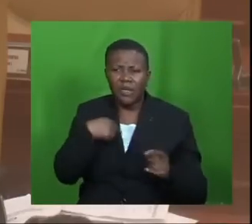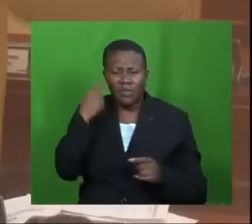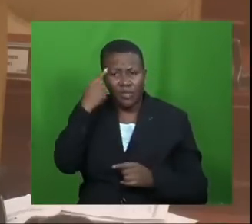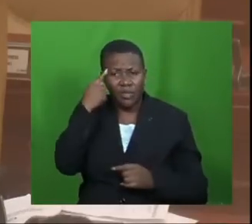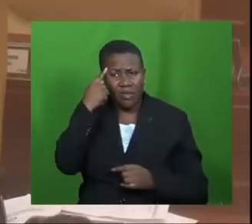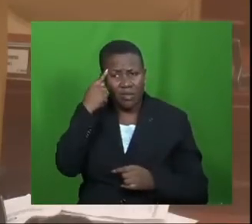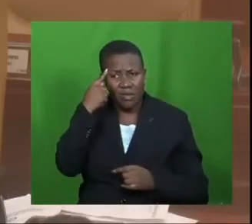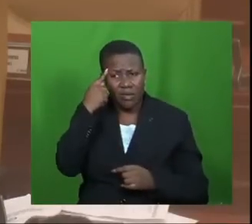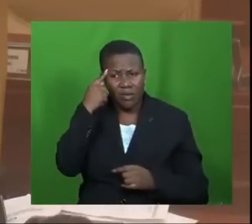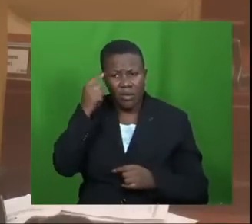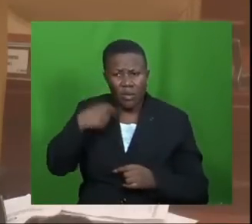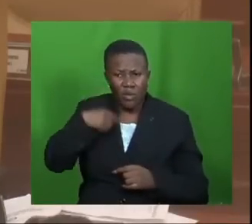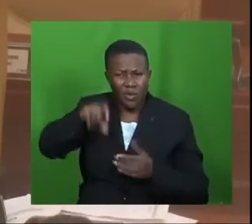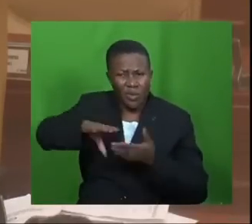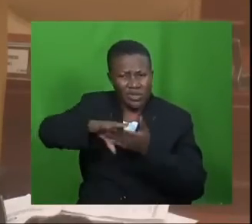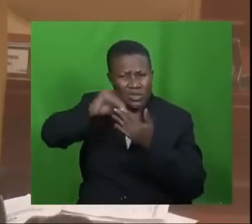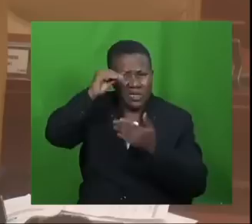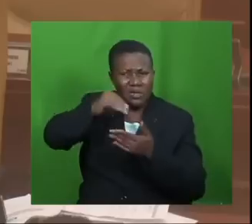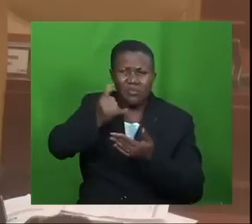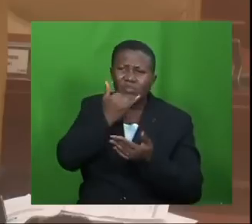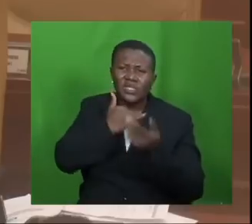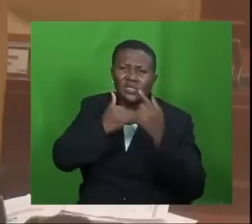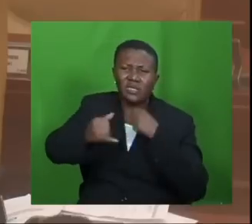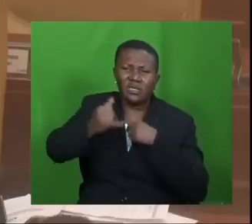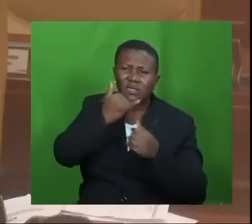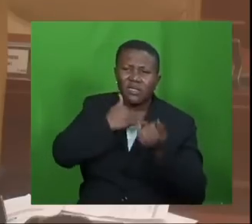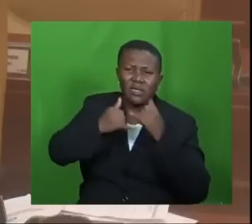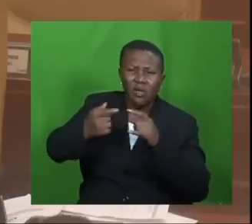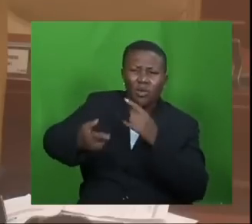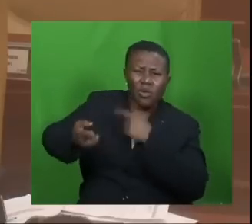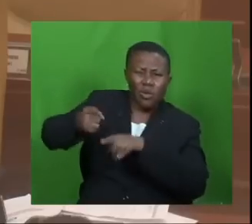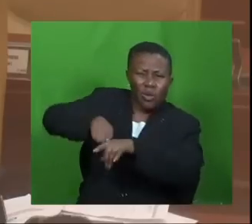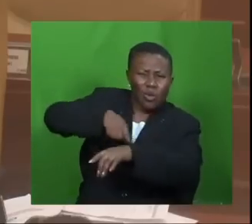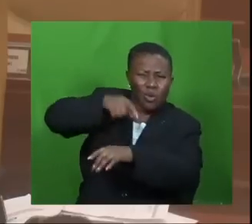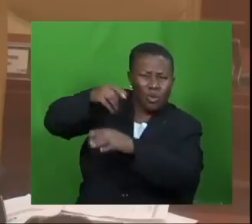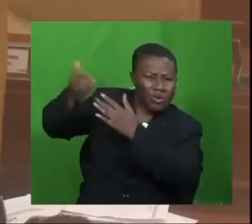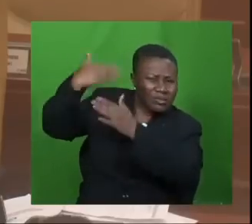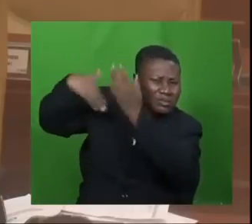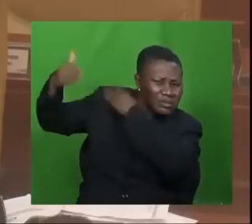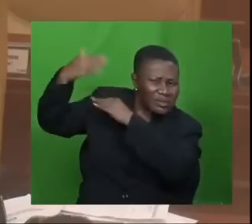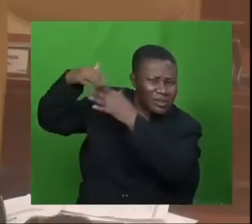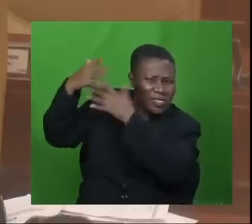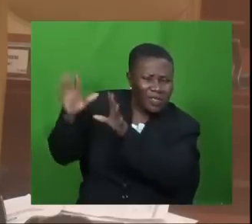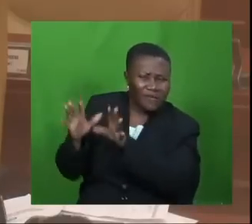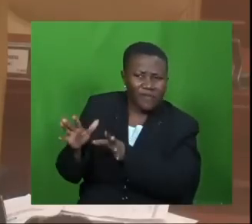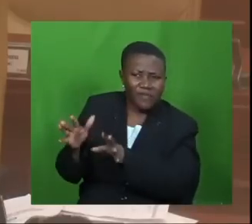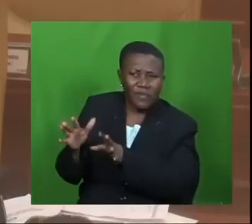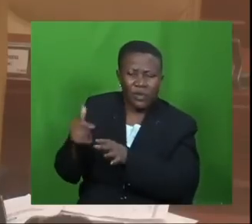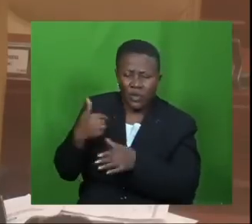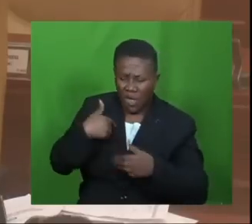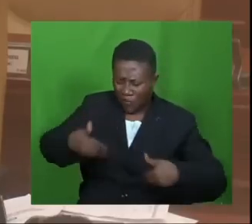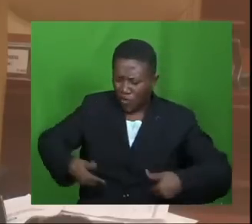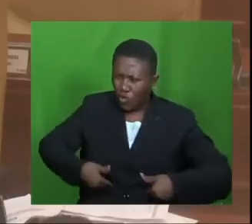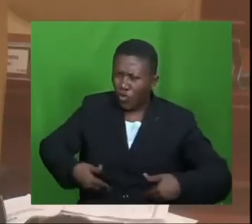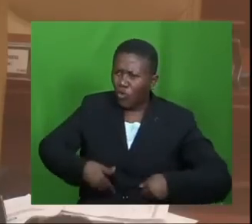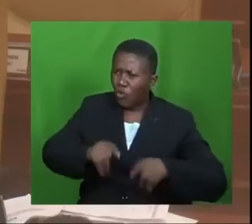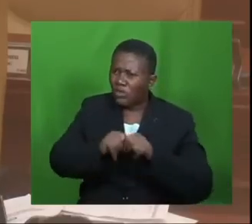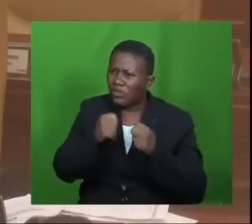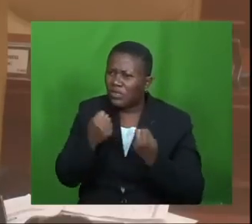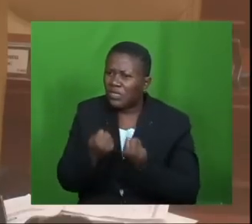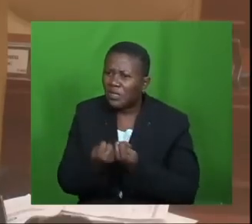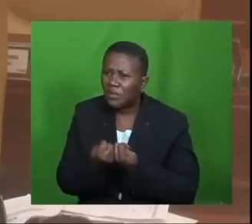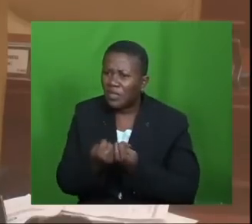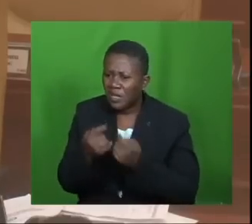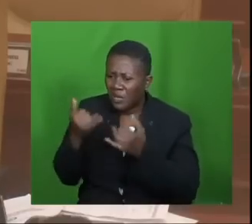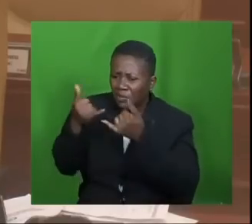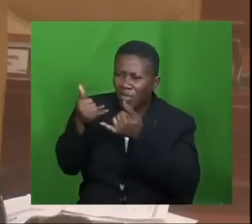should have learned our mistakes long ago. We have a very young team. We have very skillful individual players.